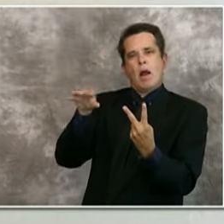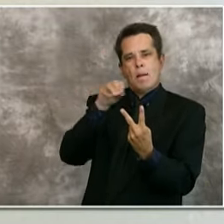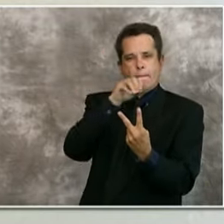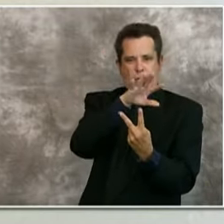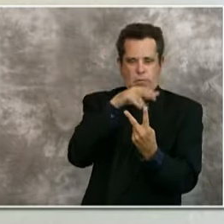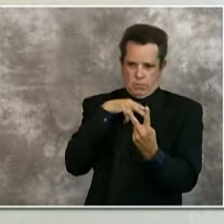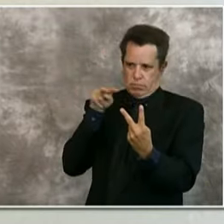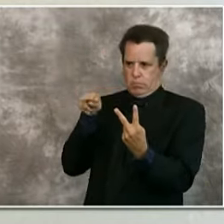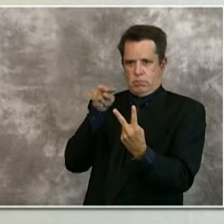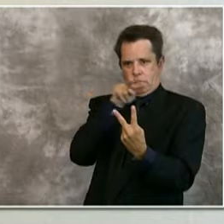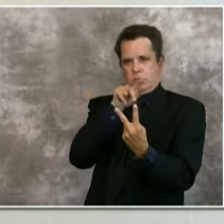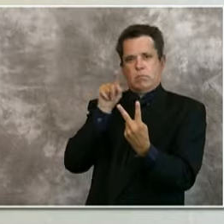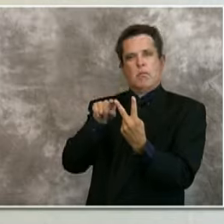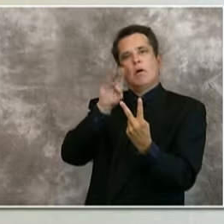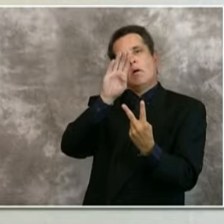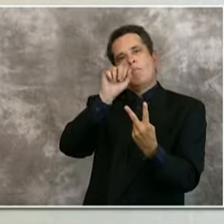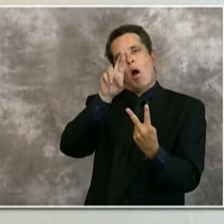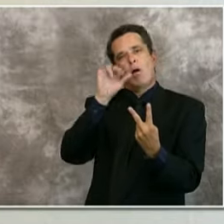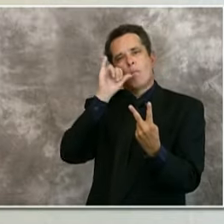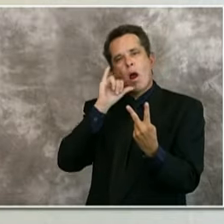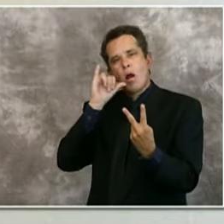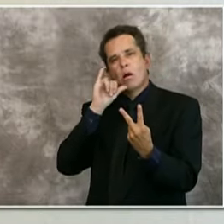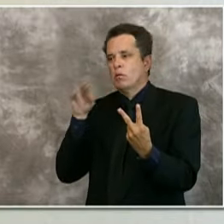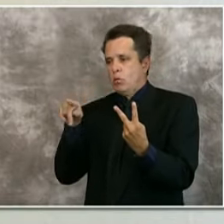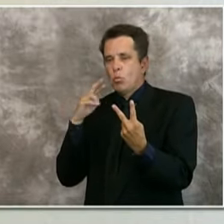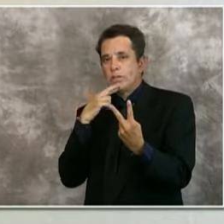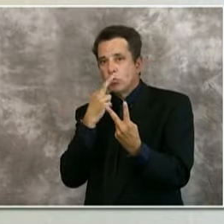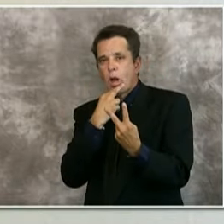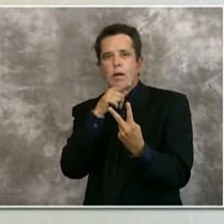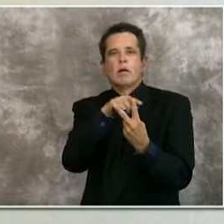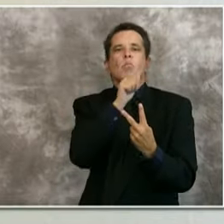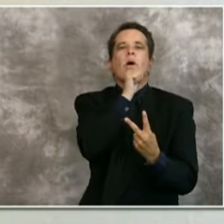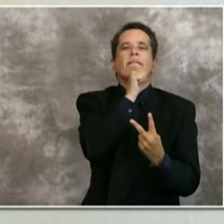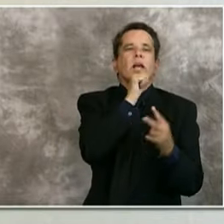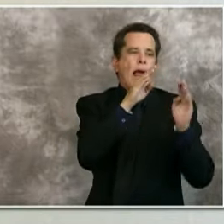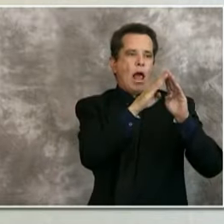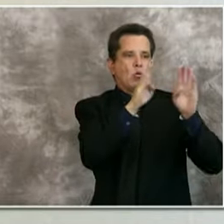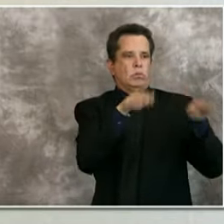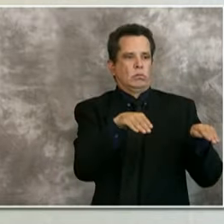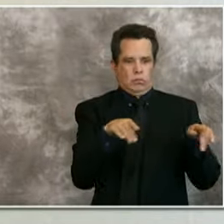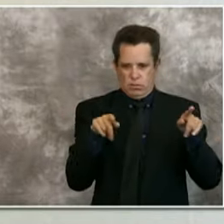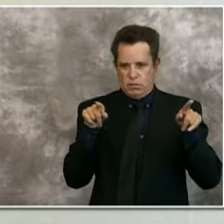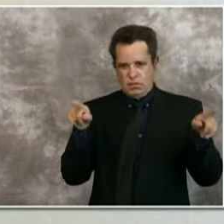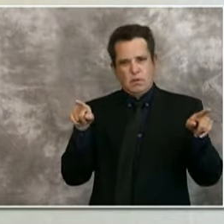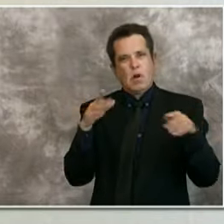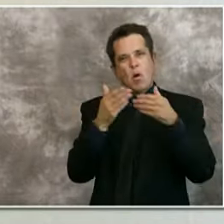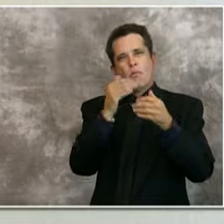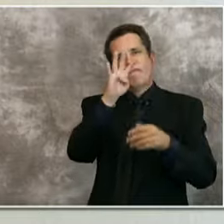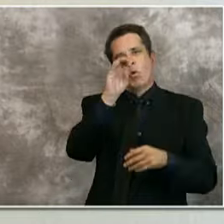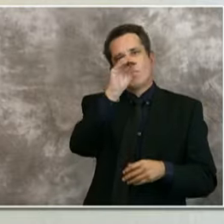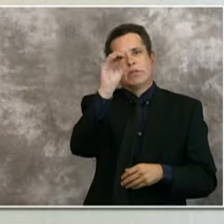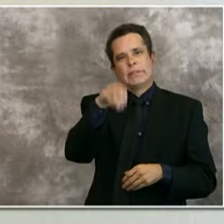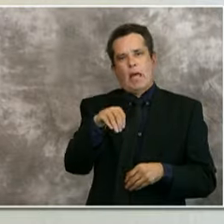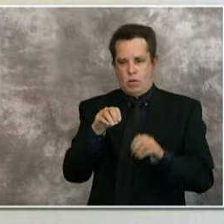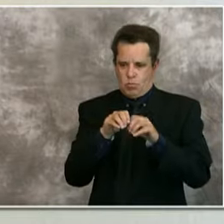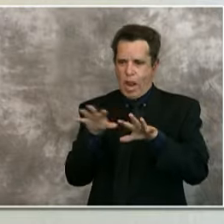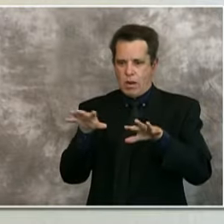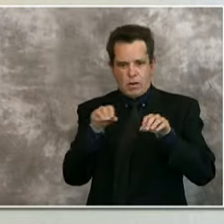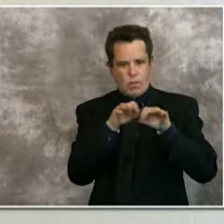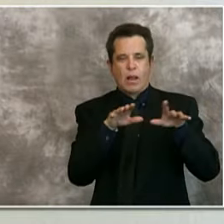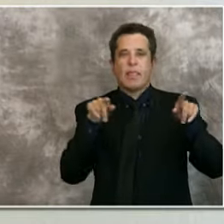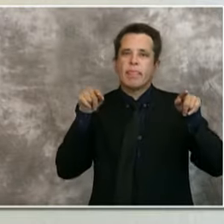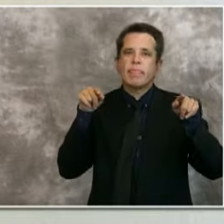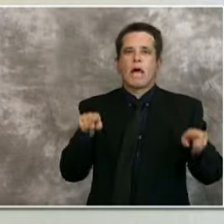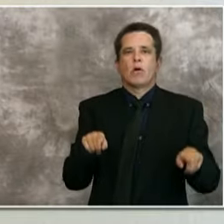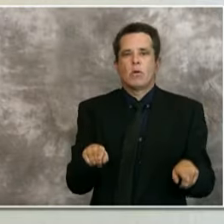outbreaks totals are bars and restaurants and private residents. Those two make up more than 40% of our total outbreaks.